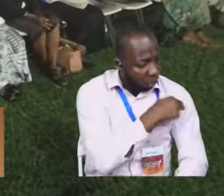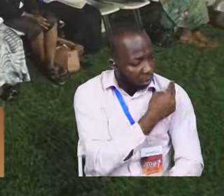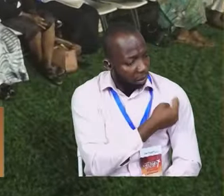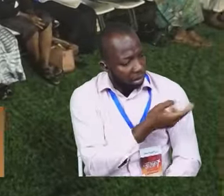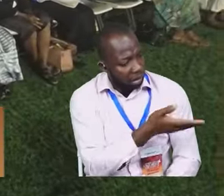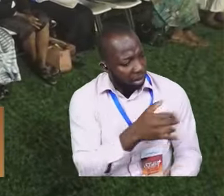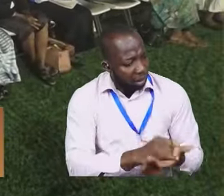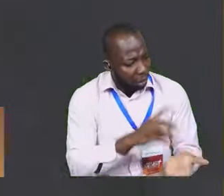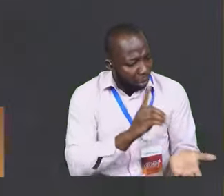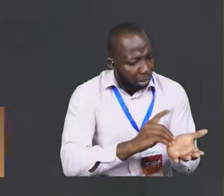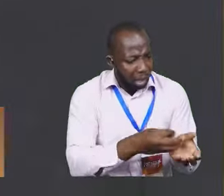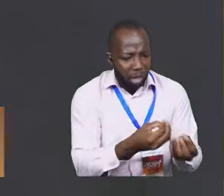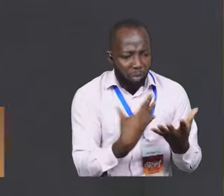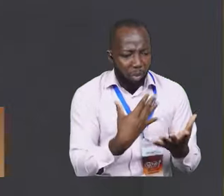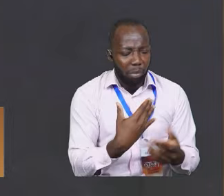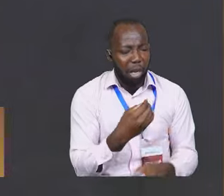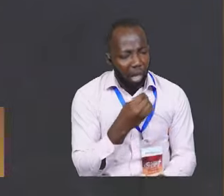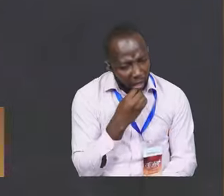Doctor,